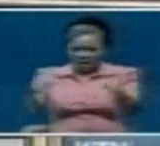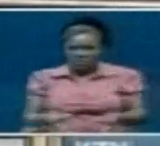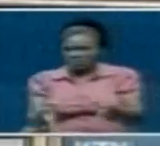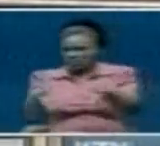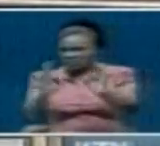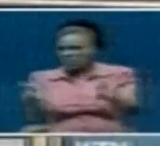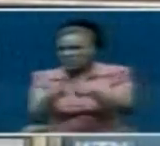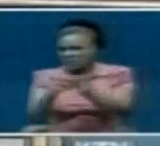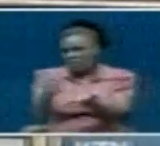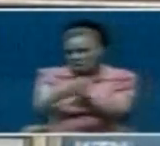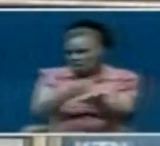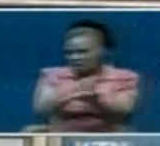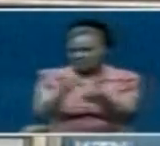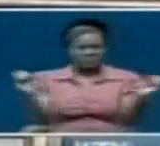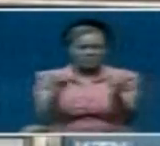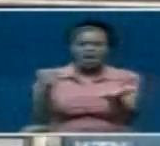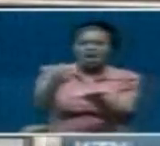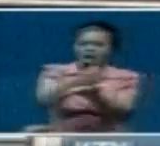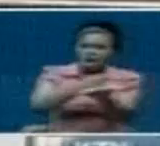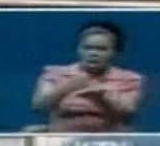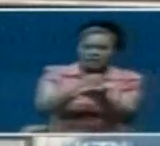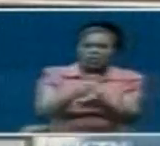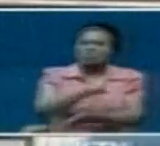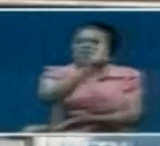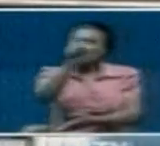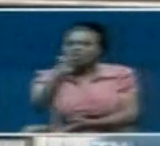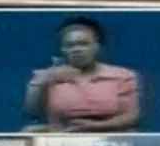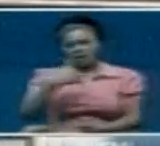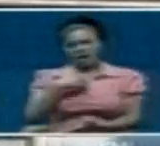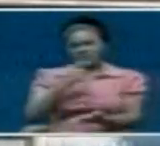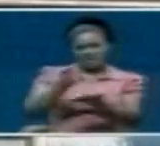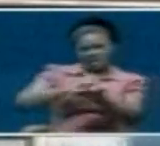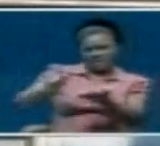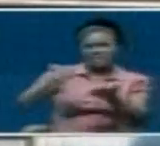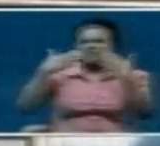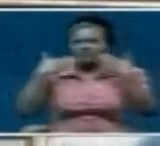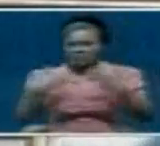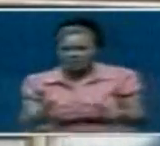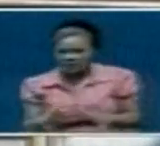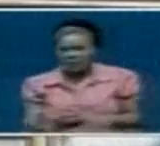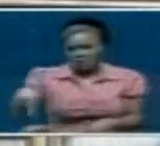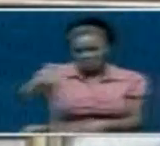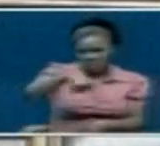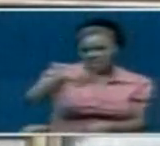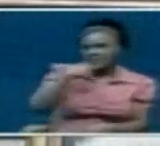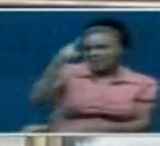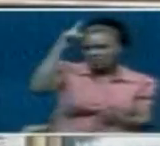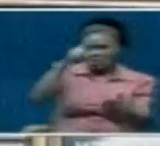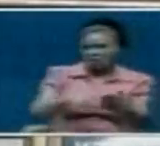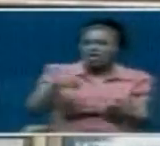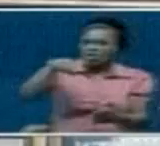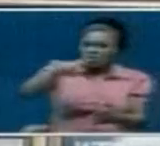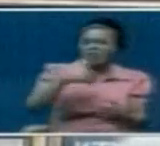as the auditor. The auditor has put his query in writing, and we are saying you